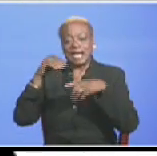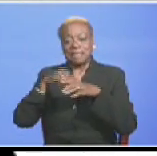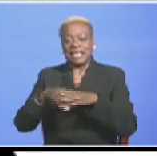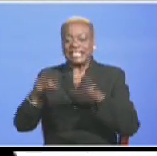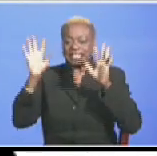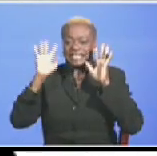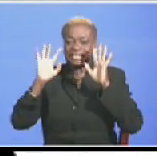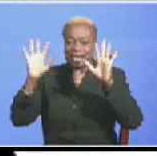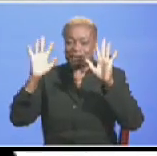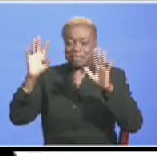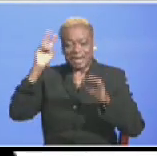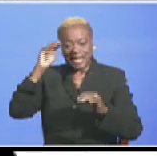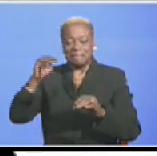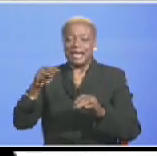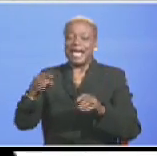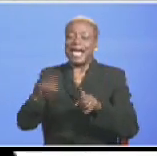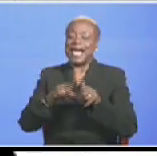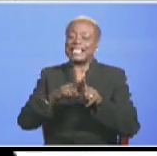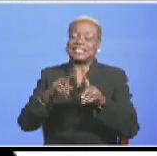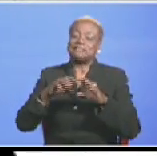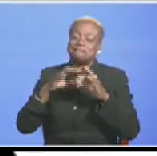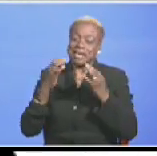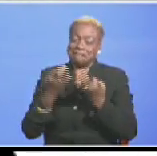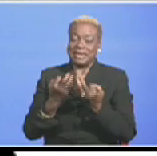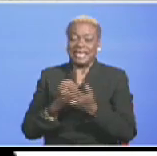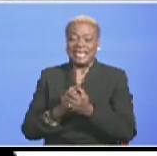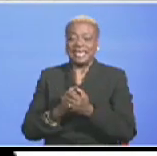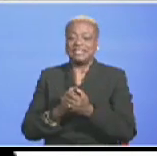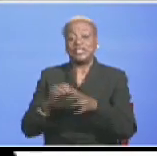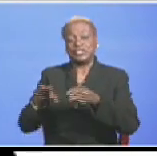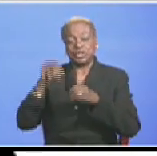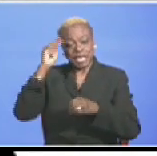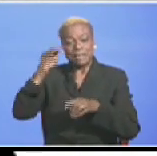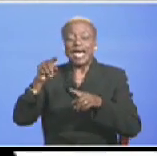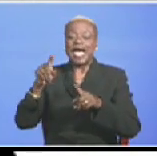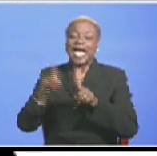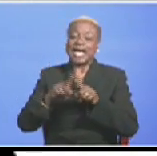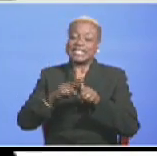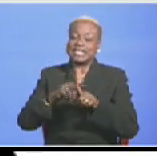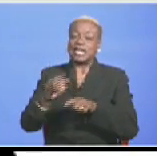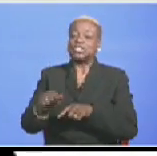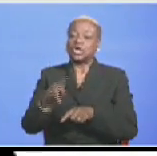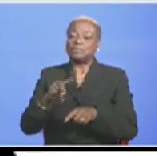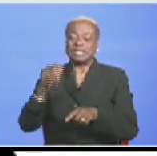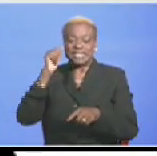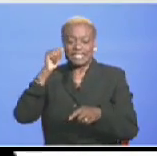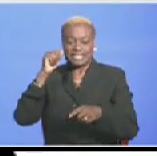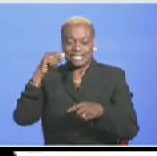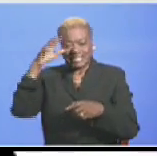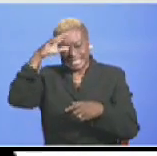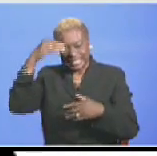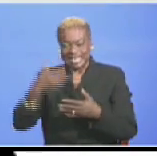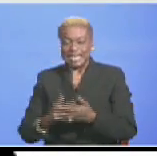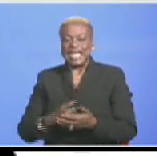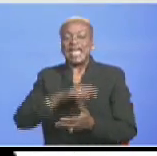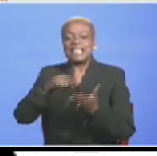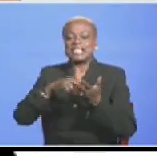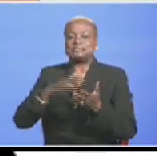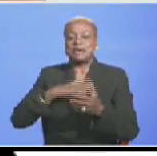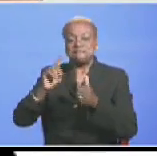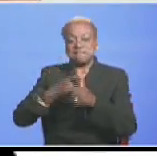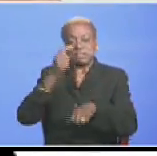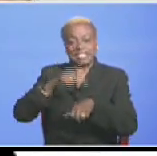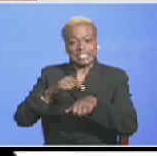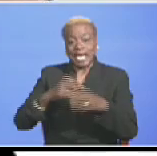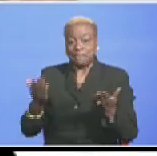they take him on as an adopted son, and so, you know, I just appreciate that so much. And yeah, we love the Bahamas so much for that. It's the first time here. It's a